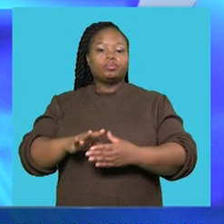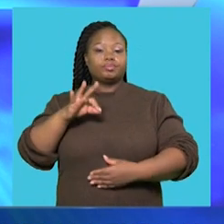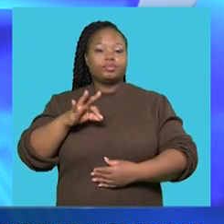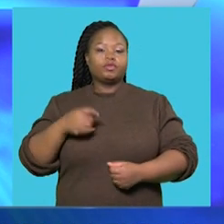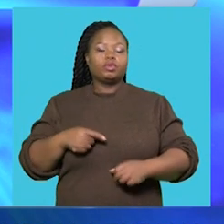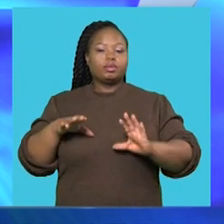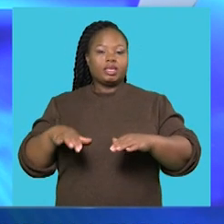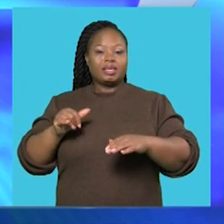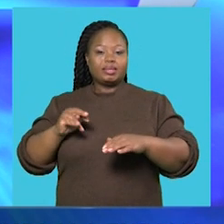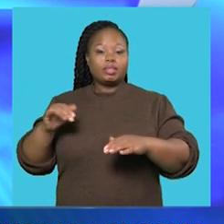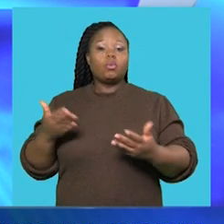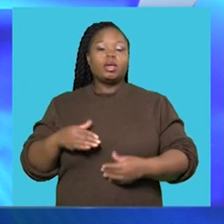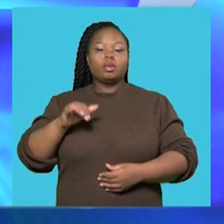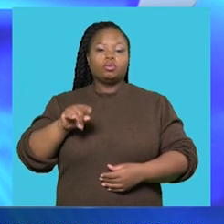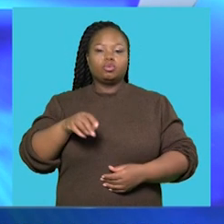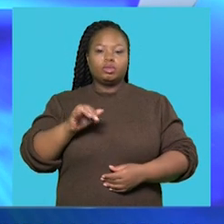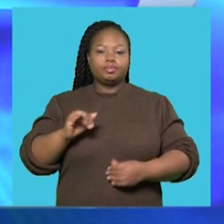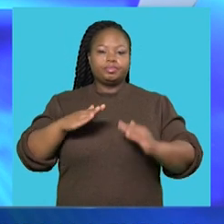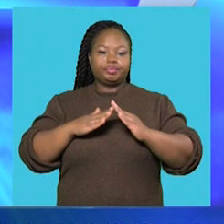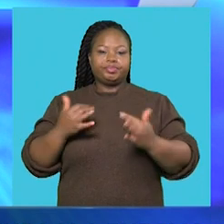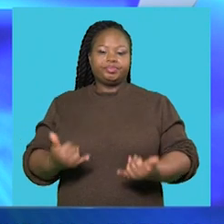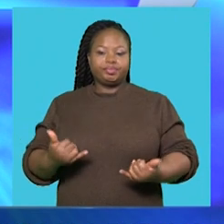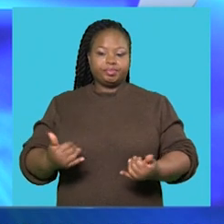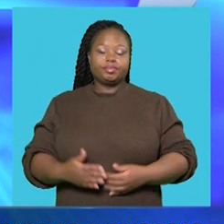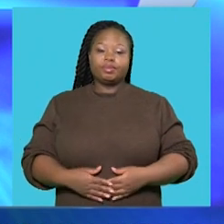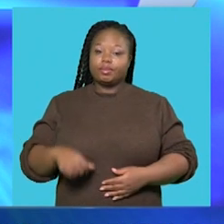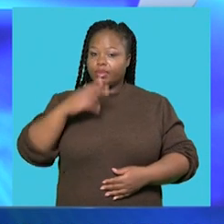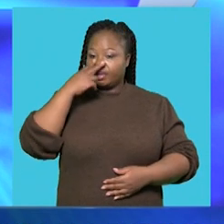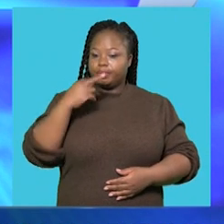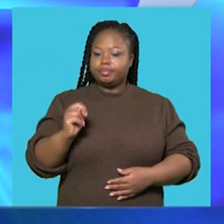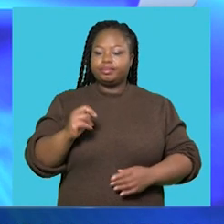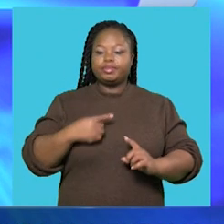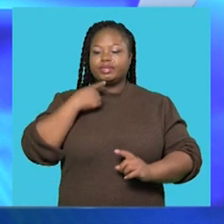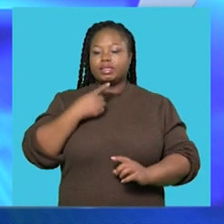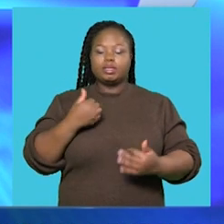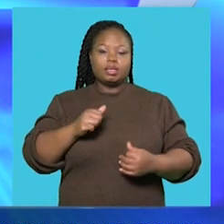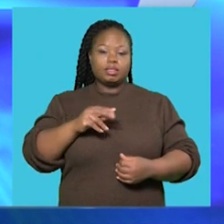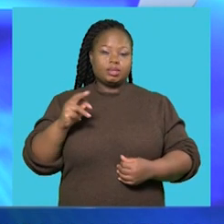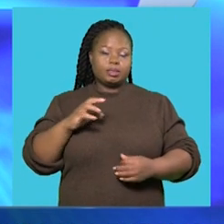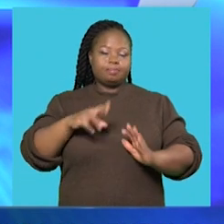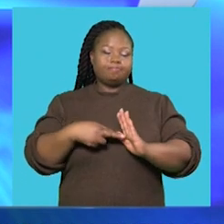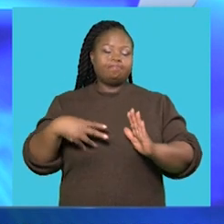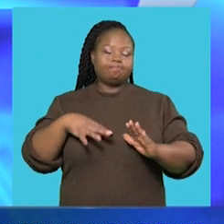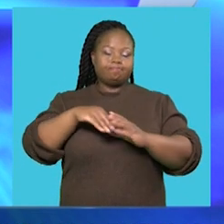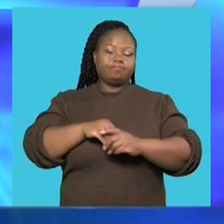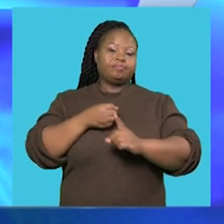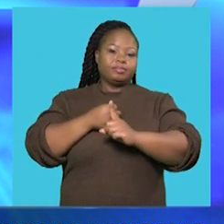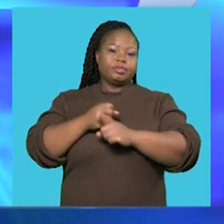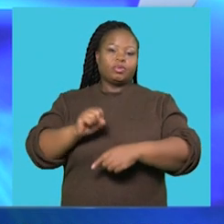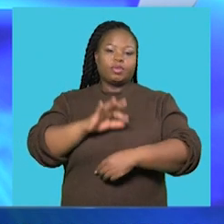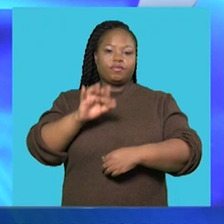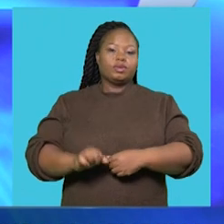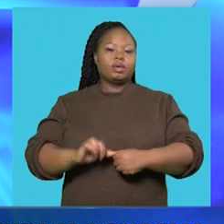lisebe la ke elutuli house ngenchika langa na mtlanje. Upando uti ANC izbopele leo klale nindi mengululekwe ni ya manya mazwe.